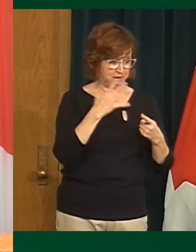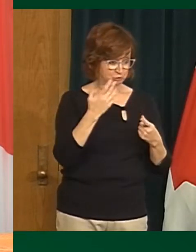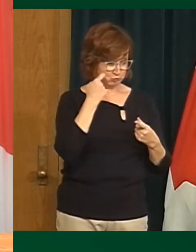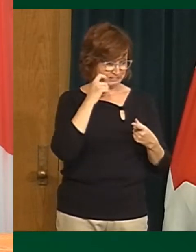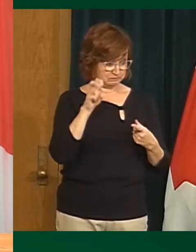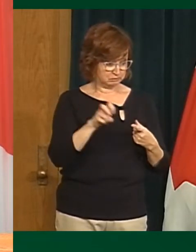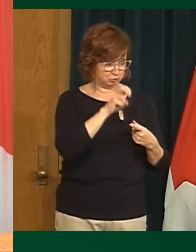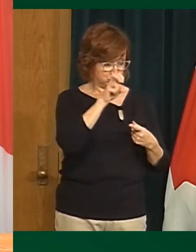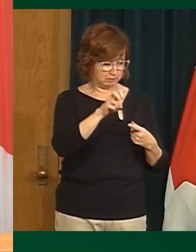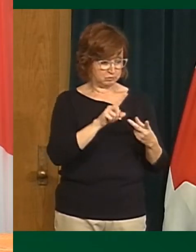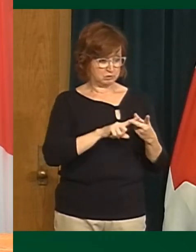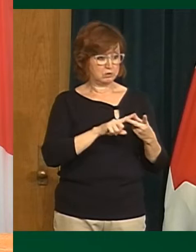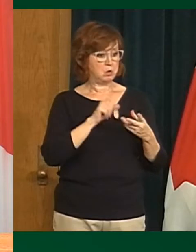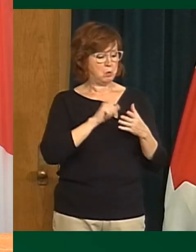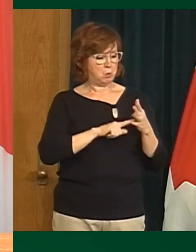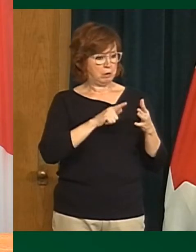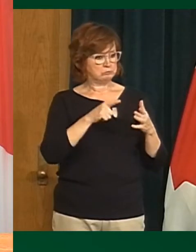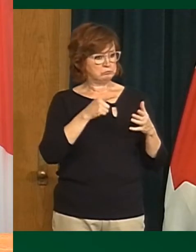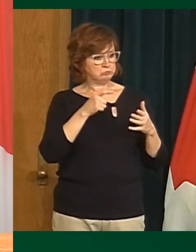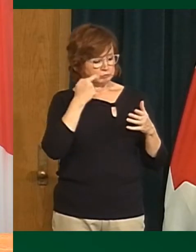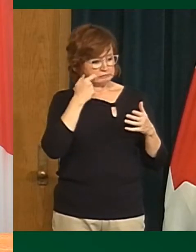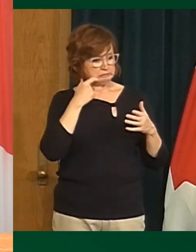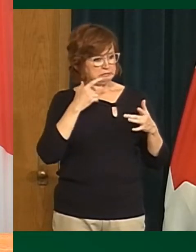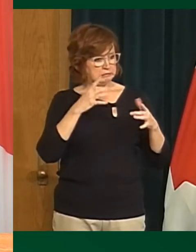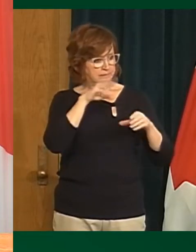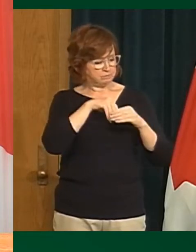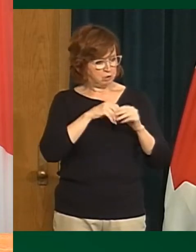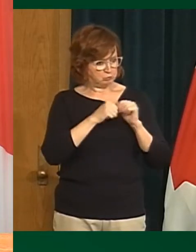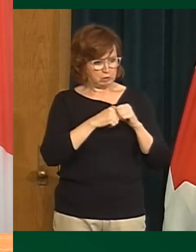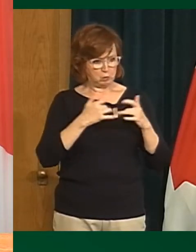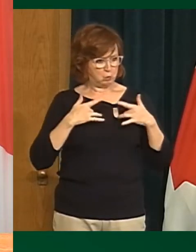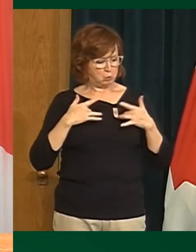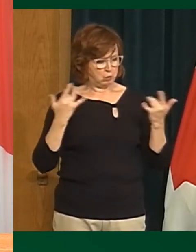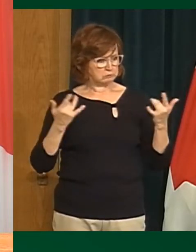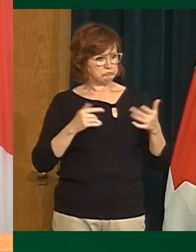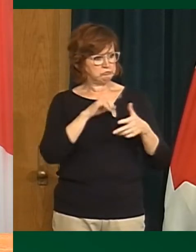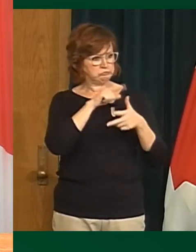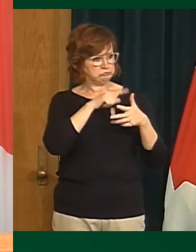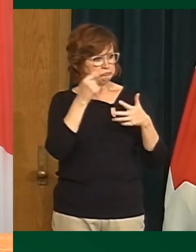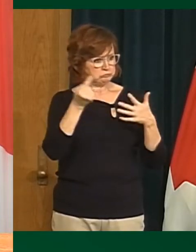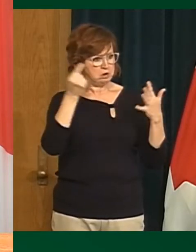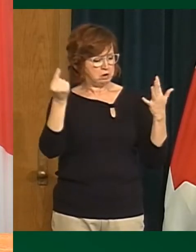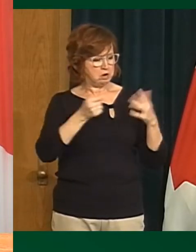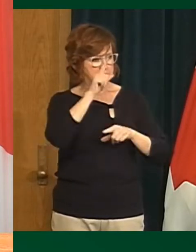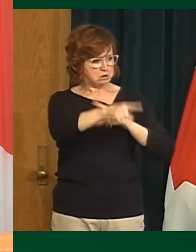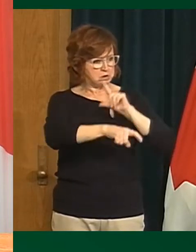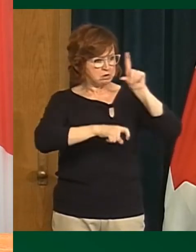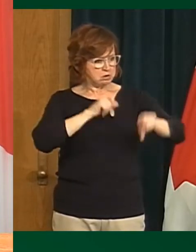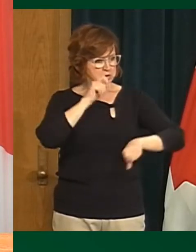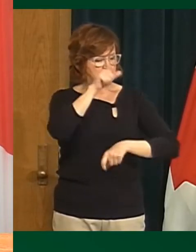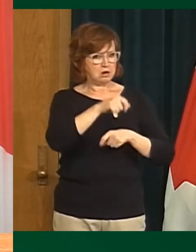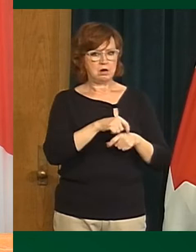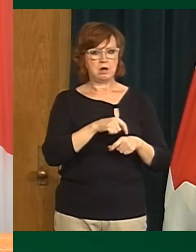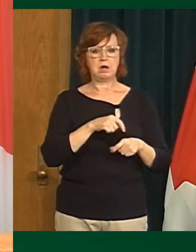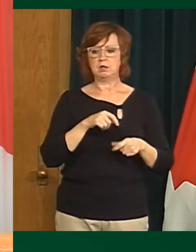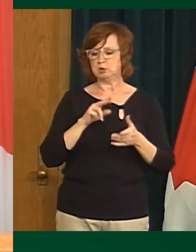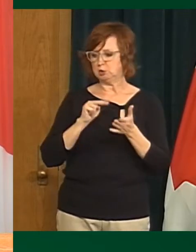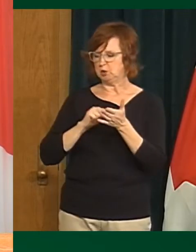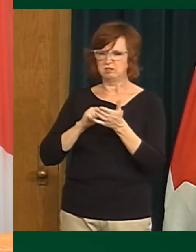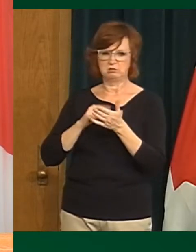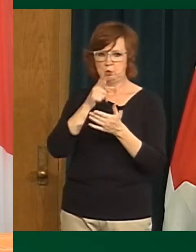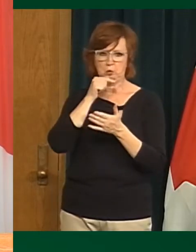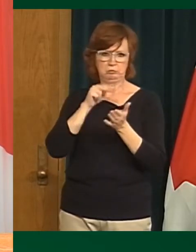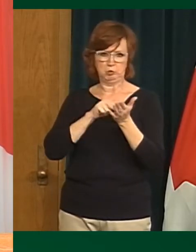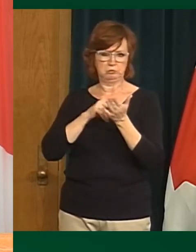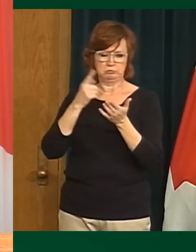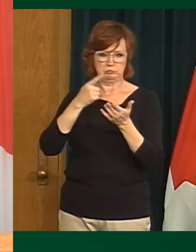that in terms of, are some of the new cases as we move forward linked to particular activities that are now allowed? Because